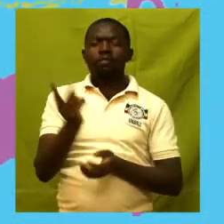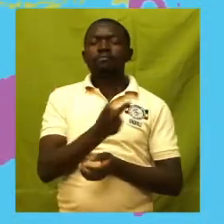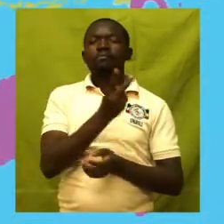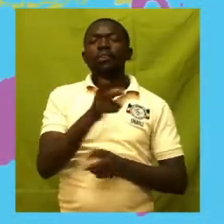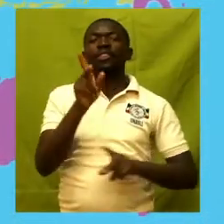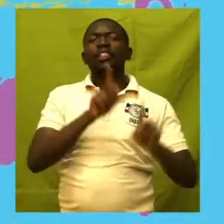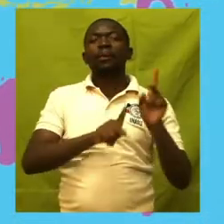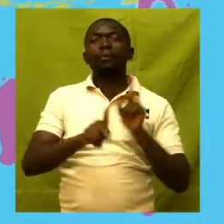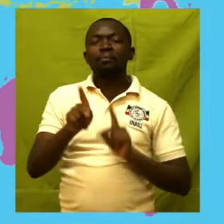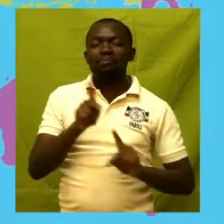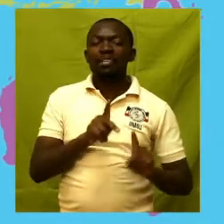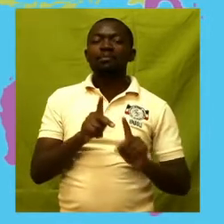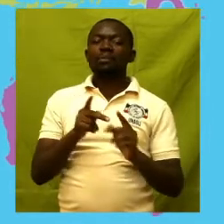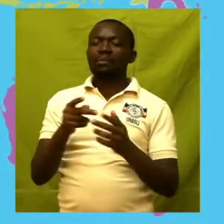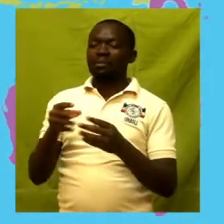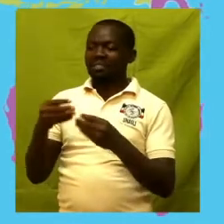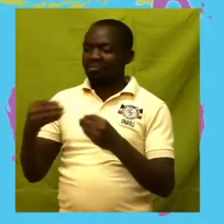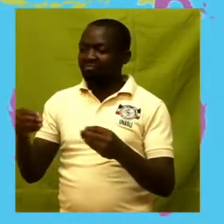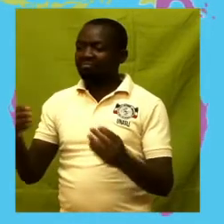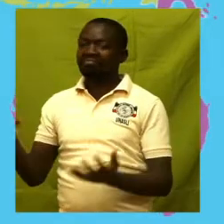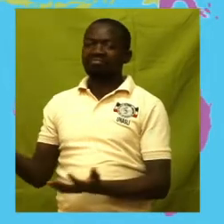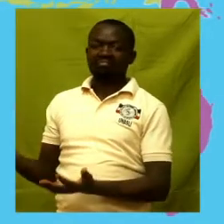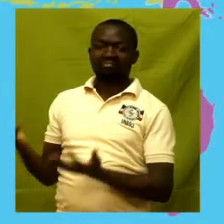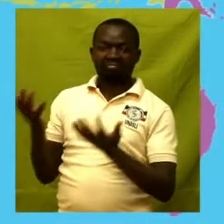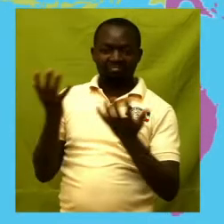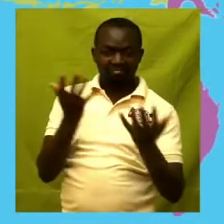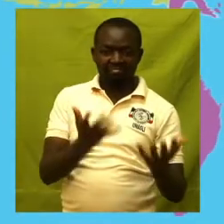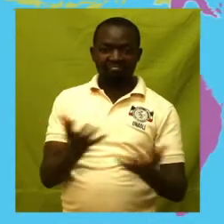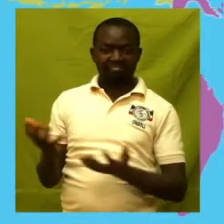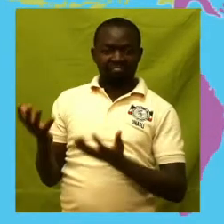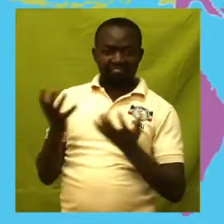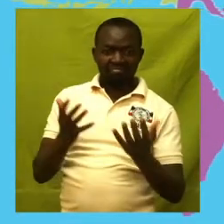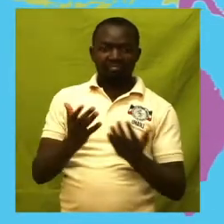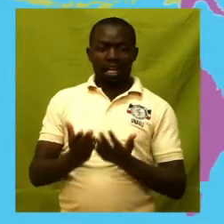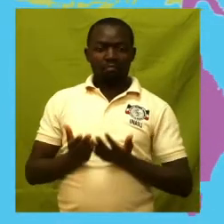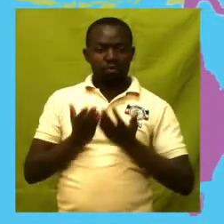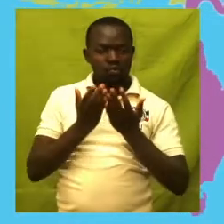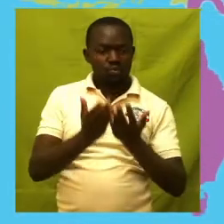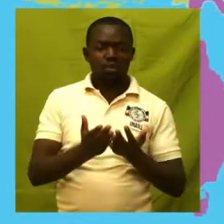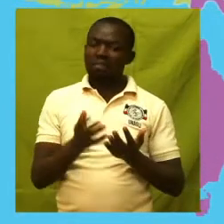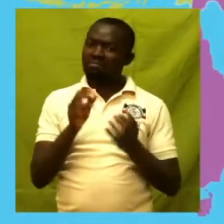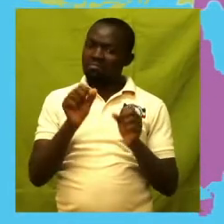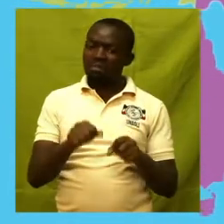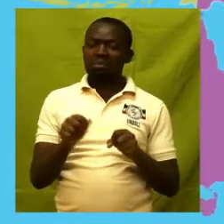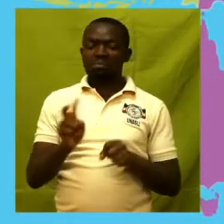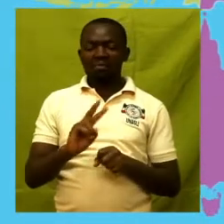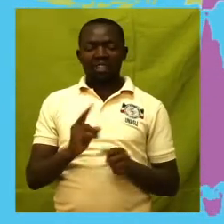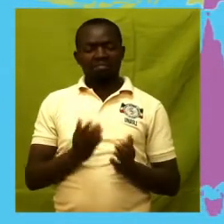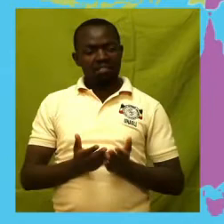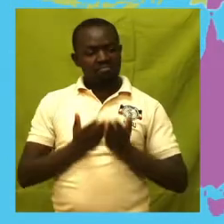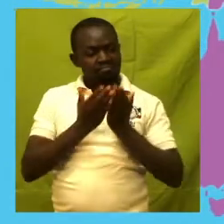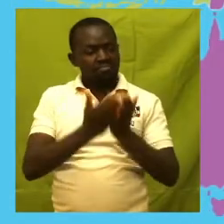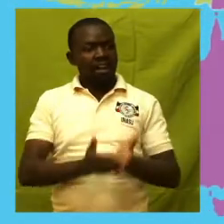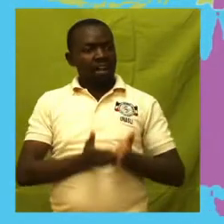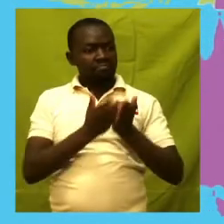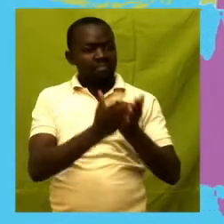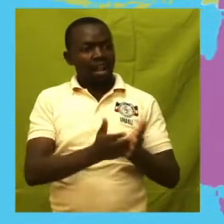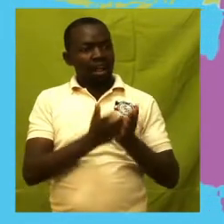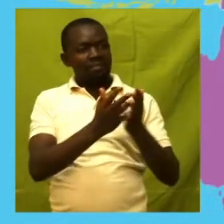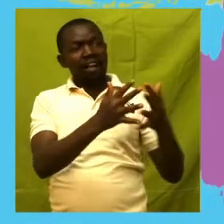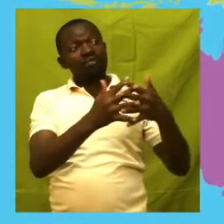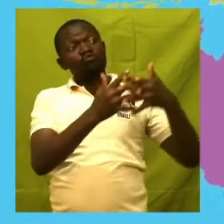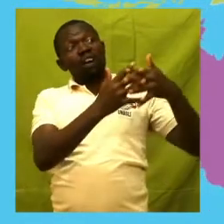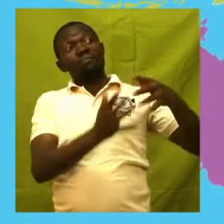and goods. So one time you can go by ship to America or to Europe